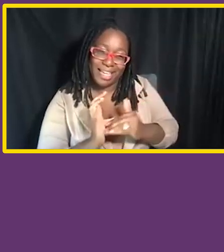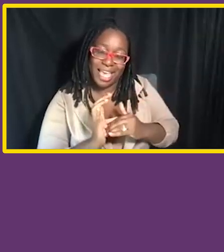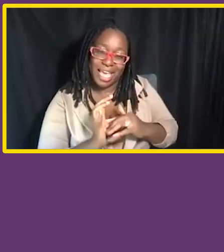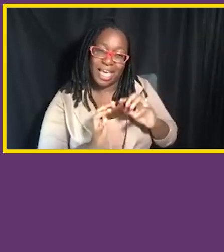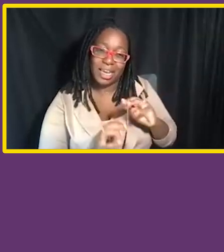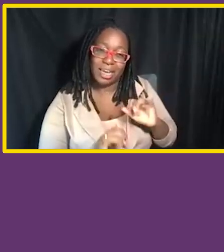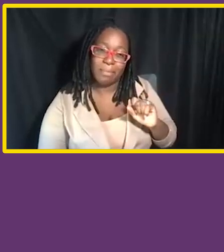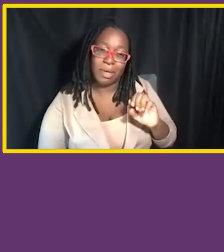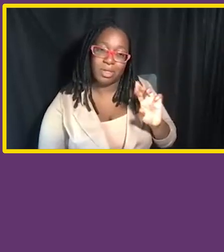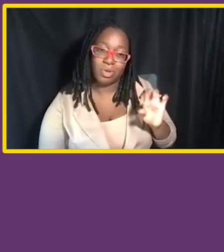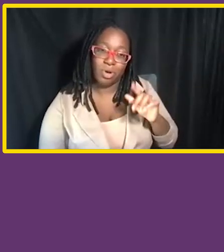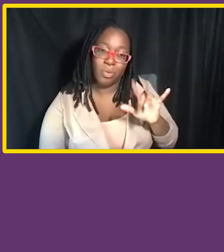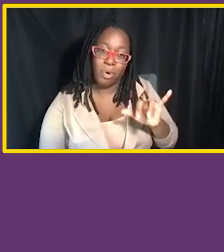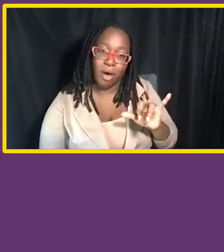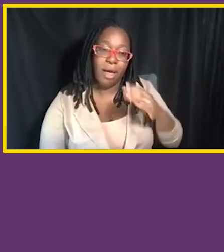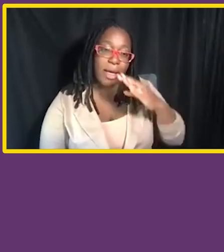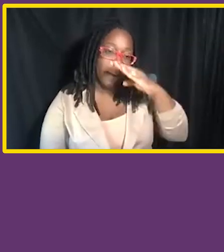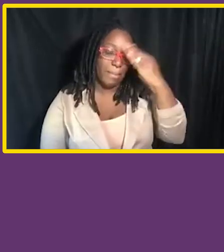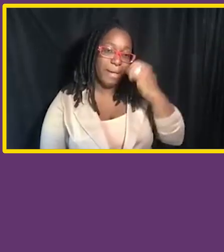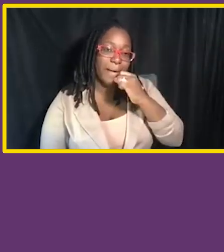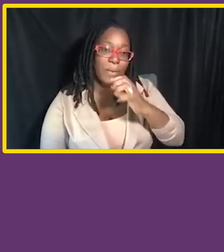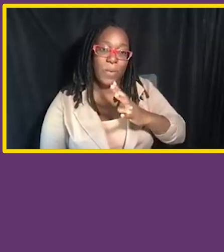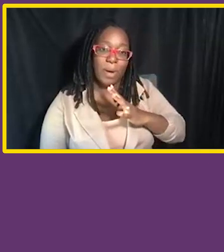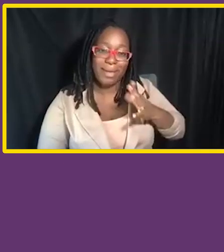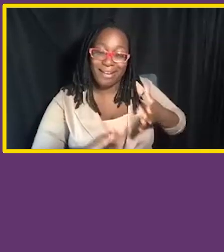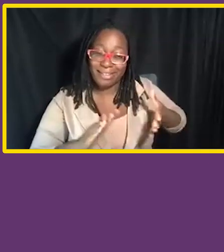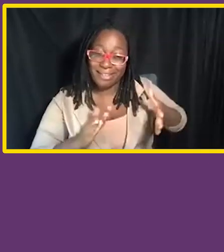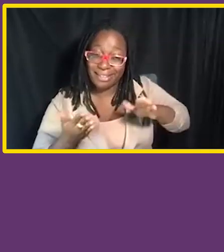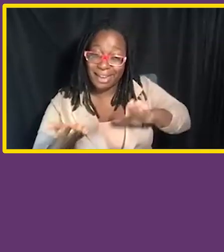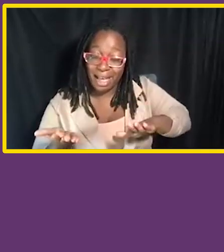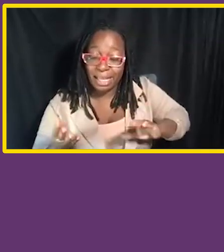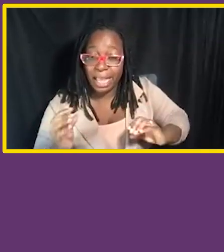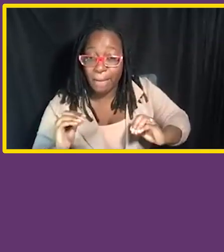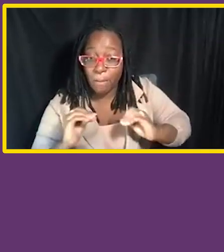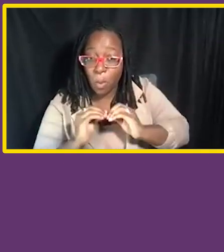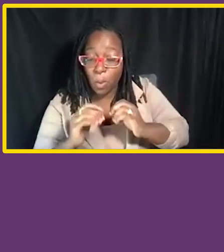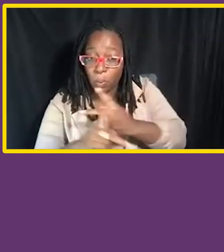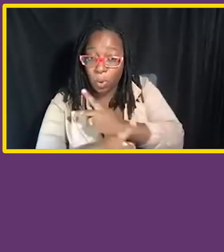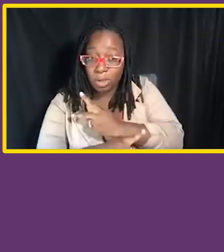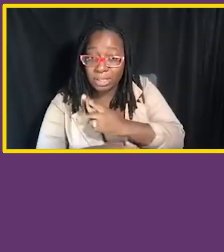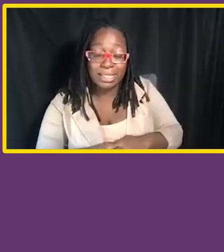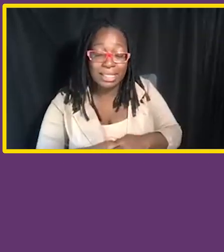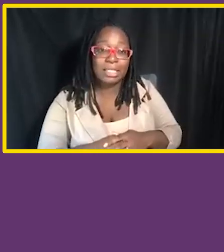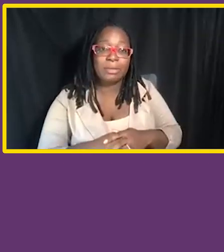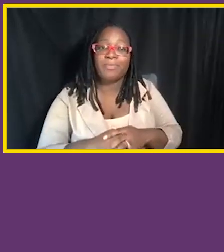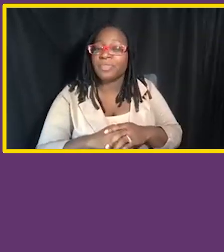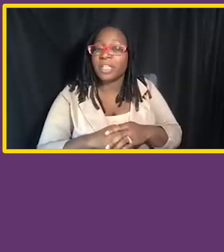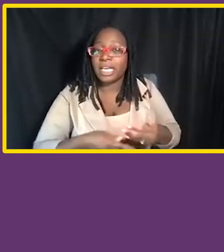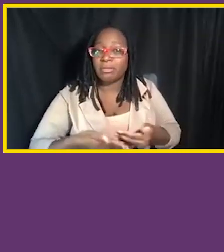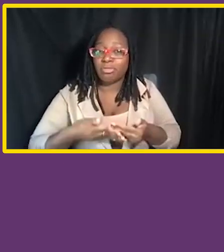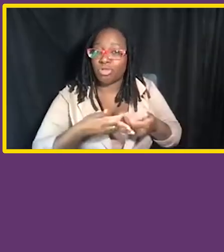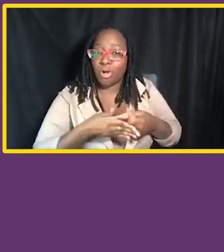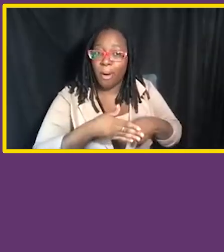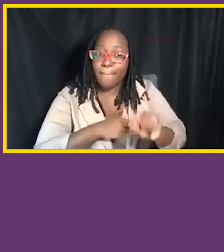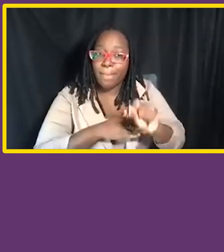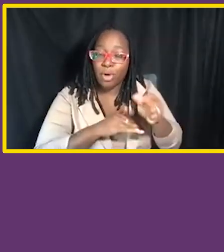women dying at higher rates, to dying in childbirth, to having IBS, to